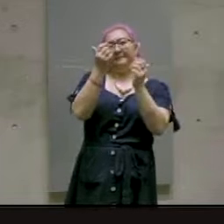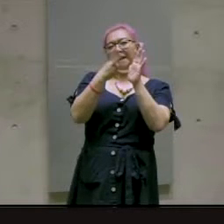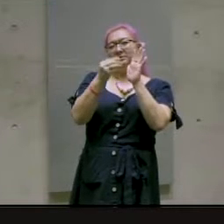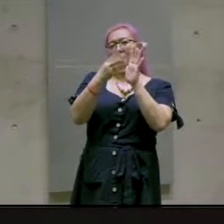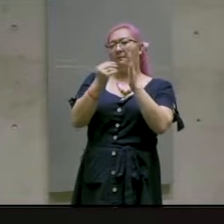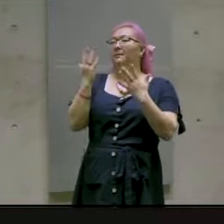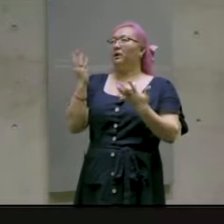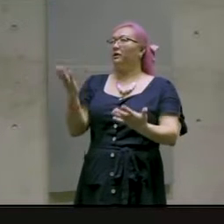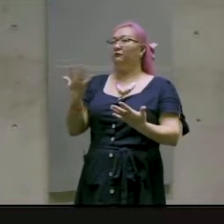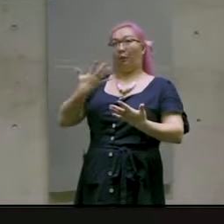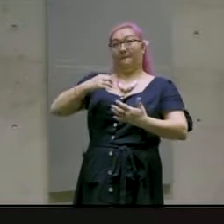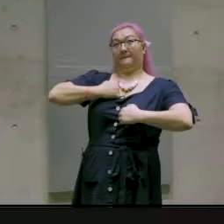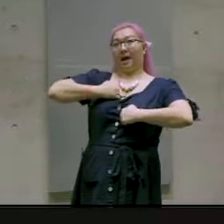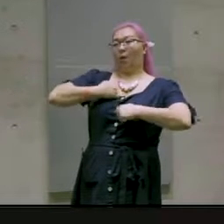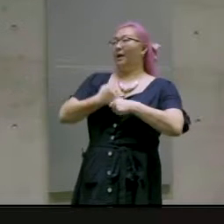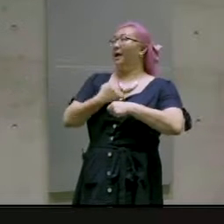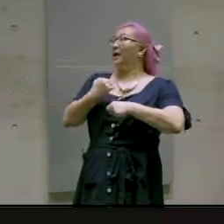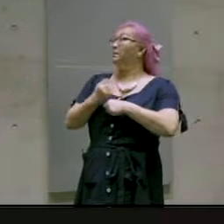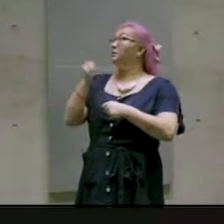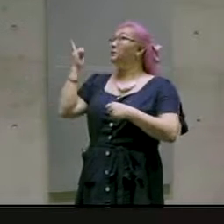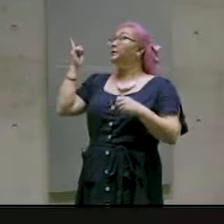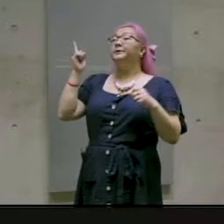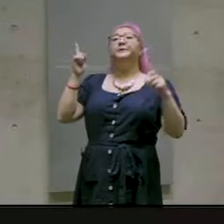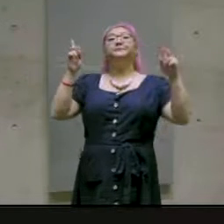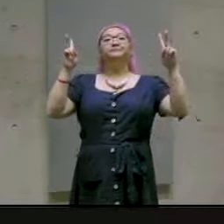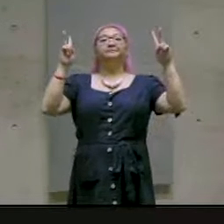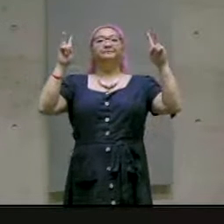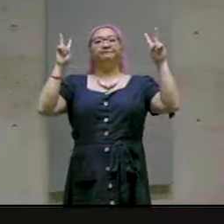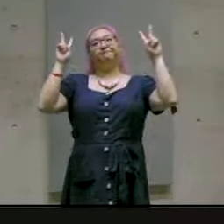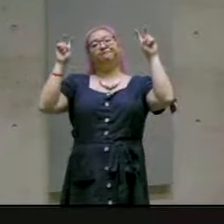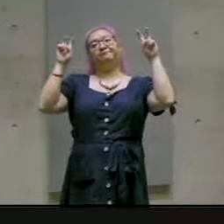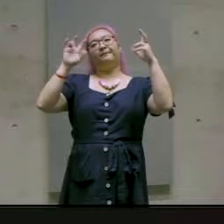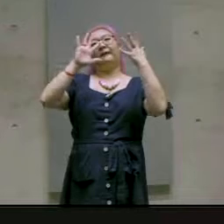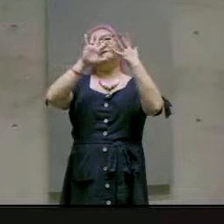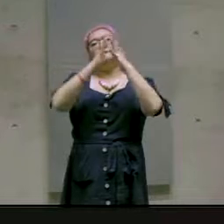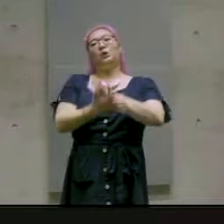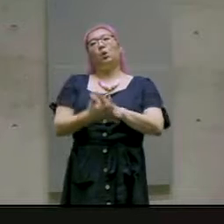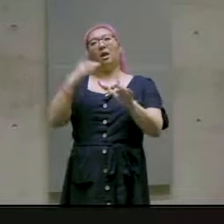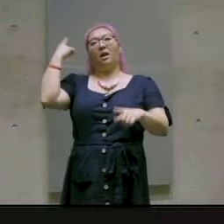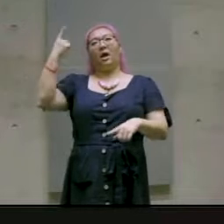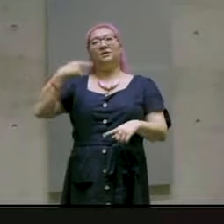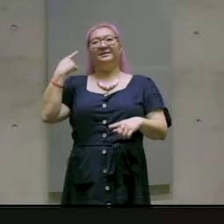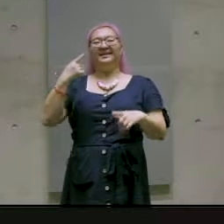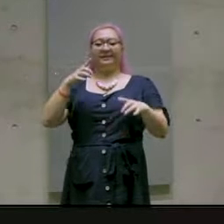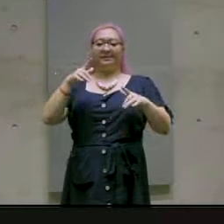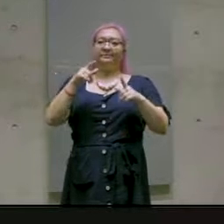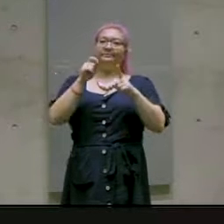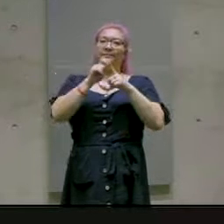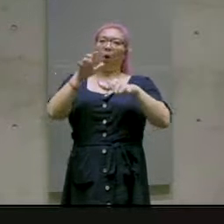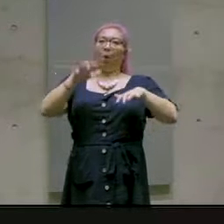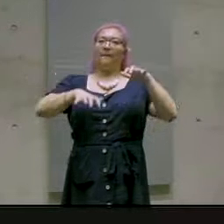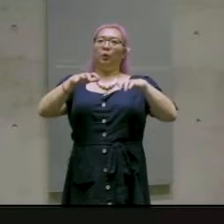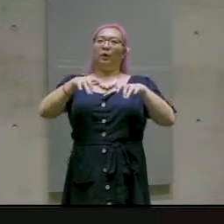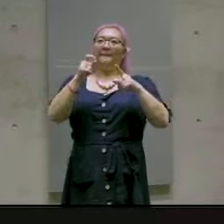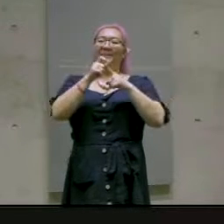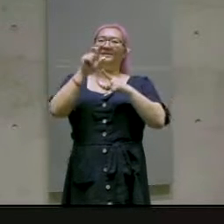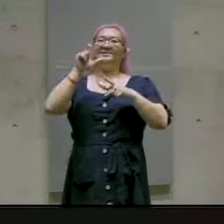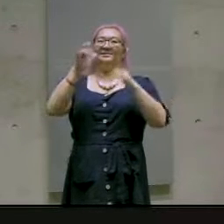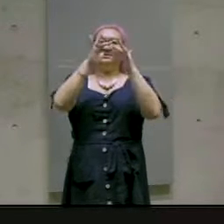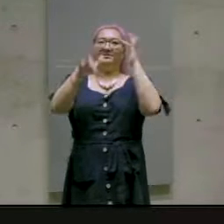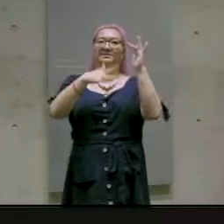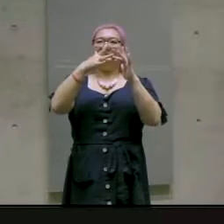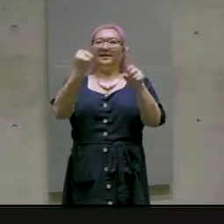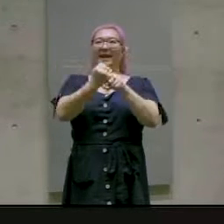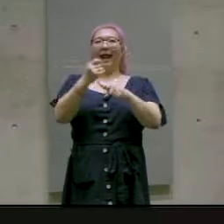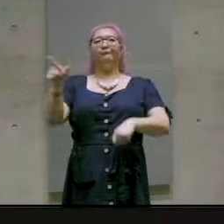titles. Fall in London is a browser game. It's been running for sort of 12 years, 13 in January.